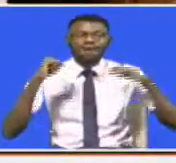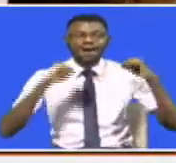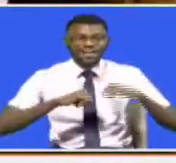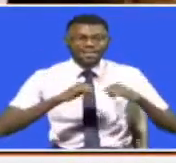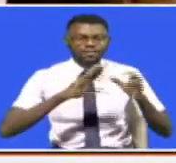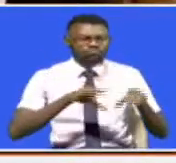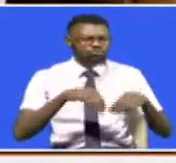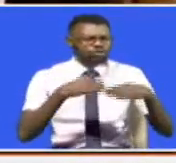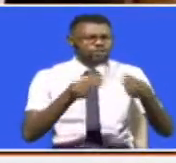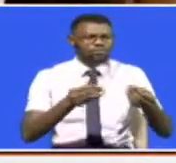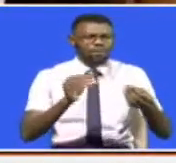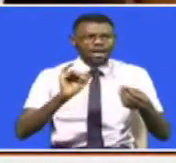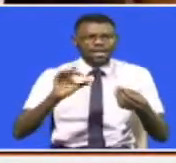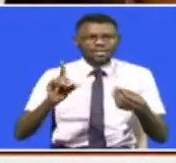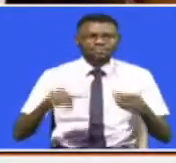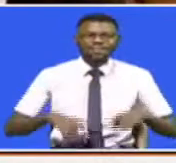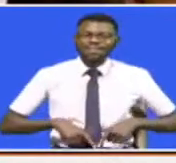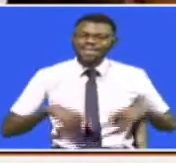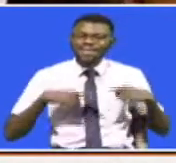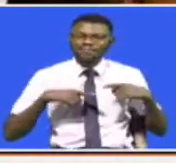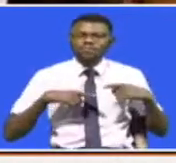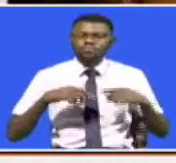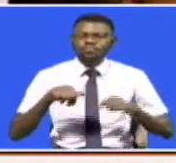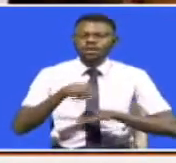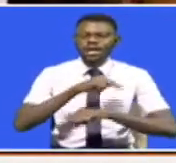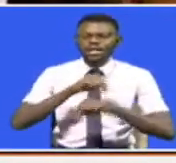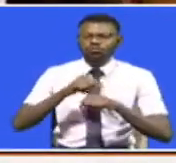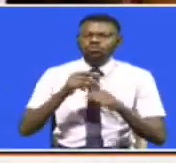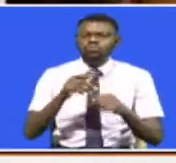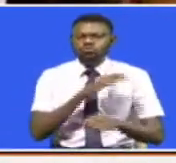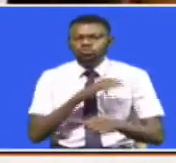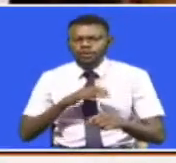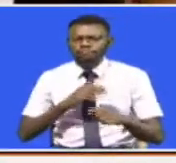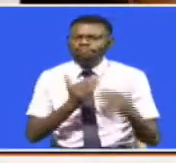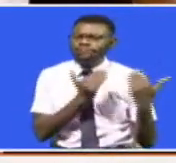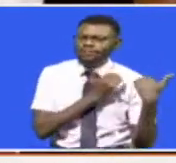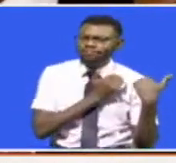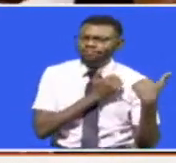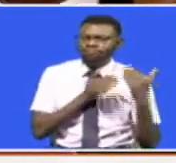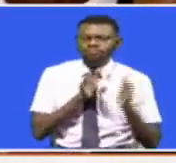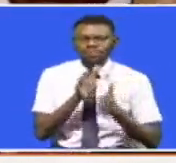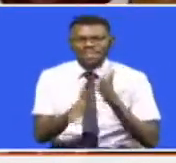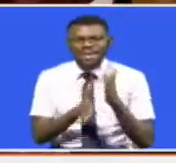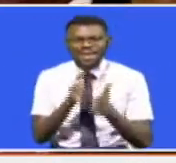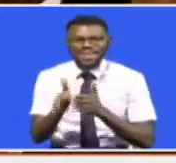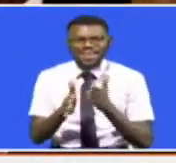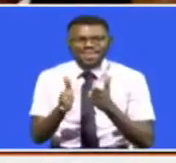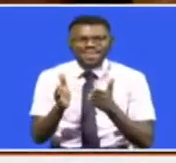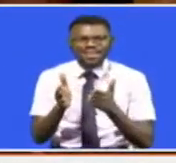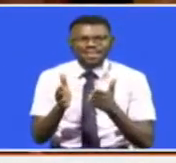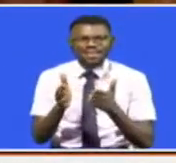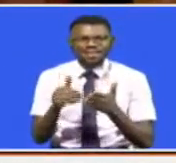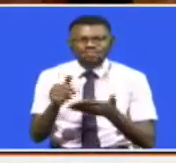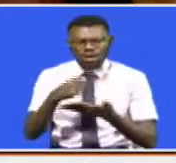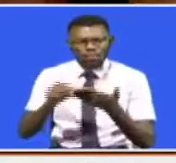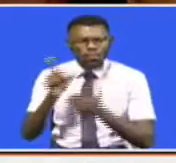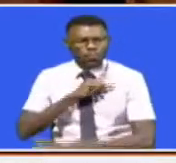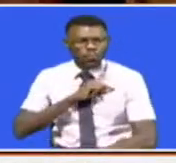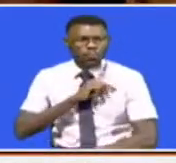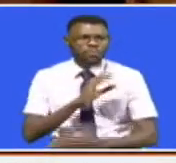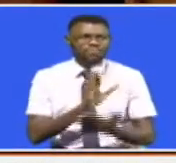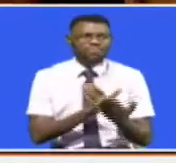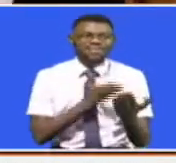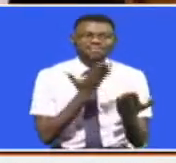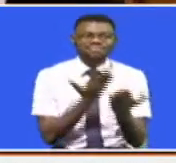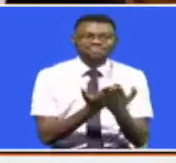the national steering committee on digital identity has graciously approved the proposals made